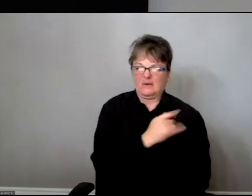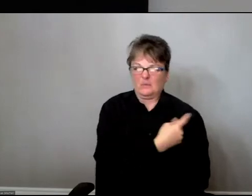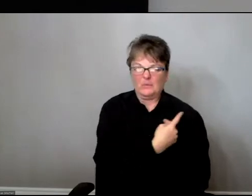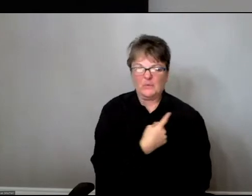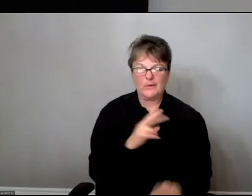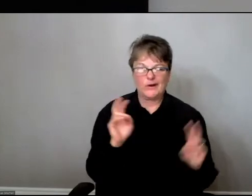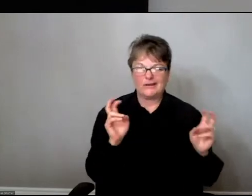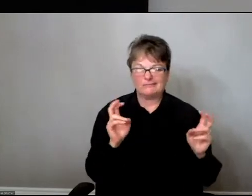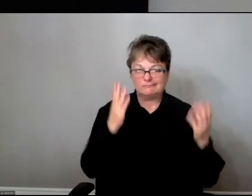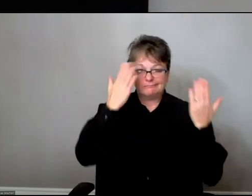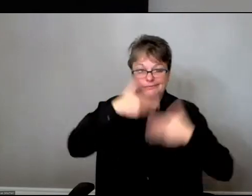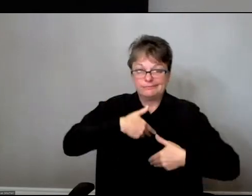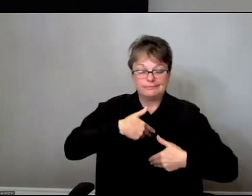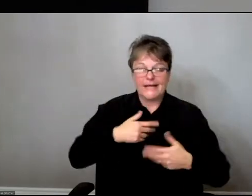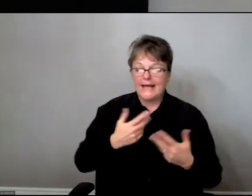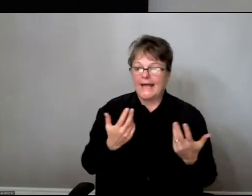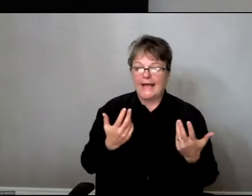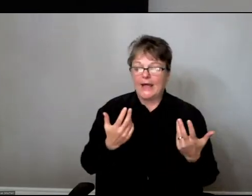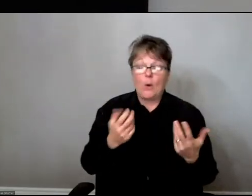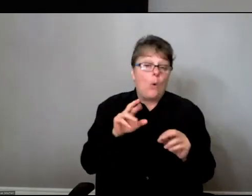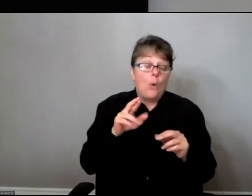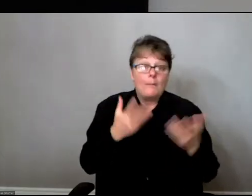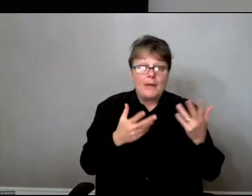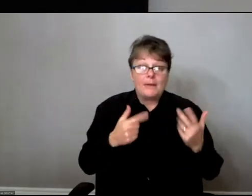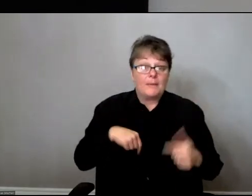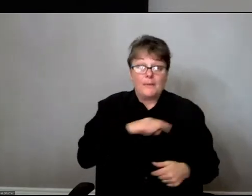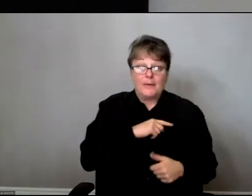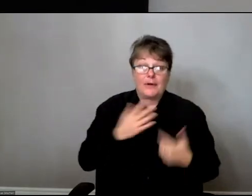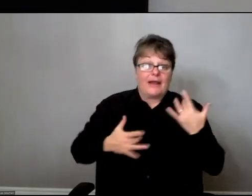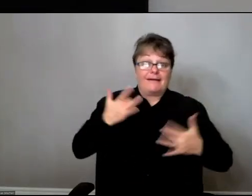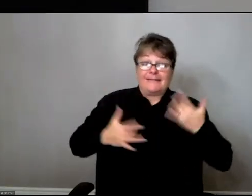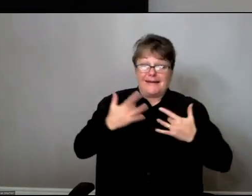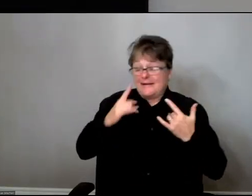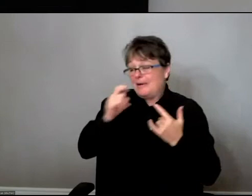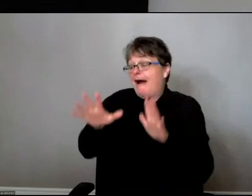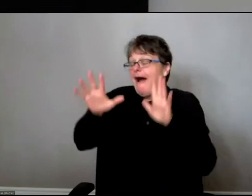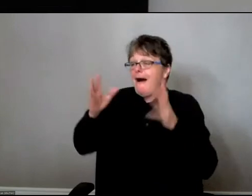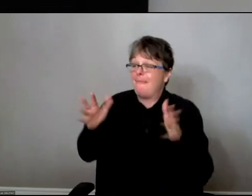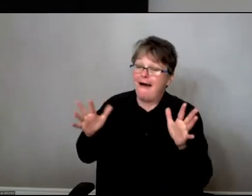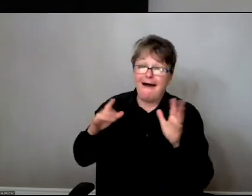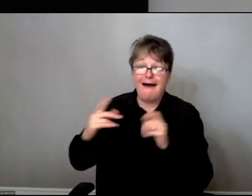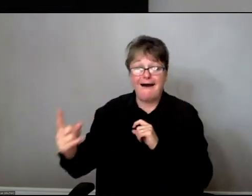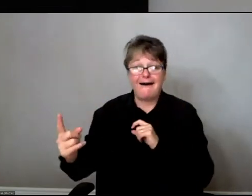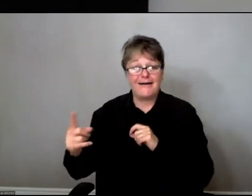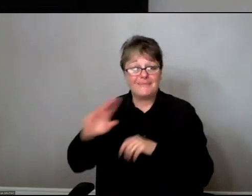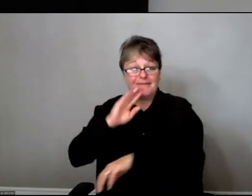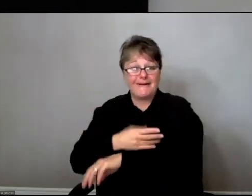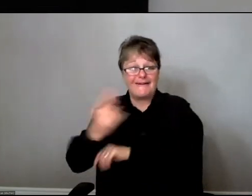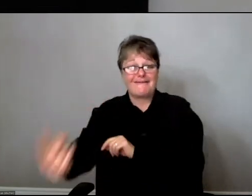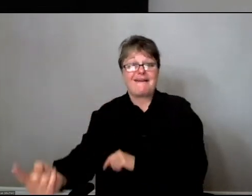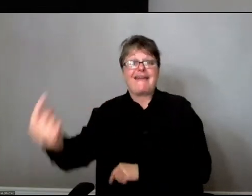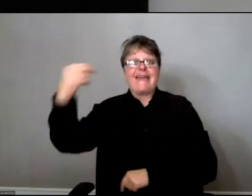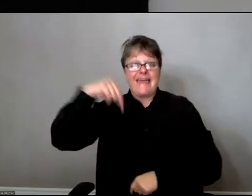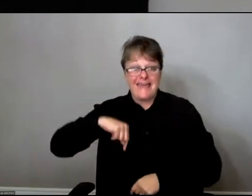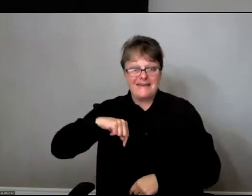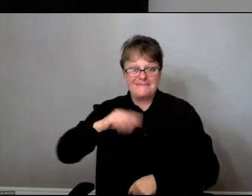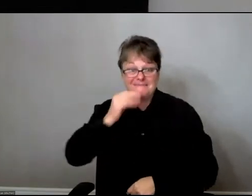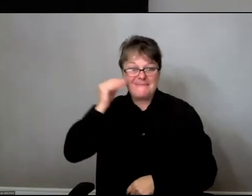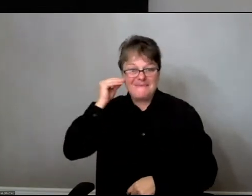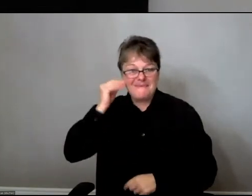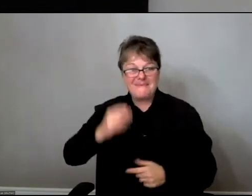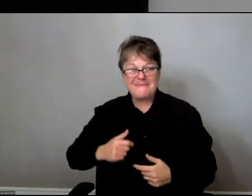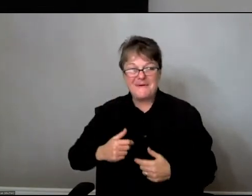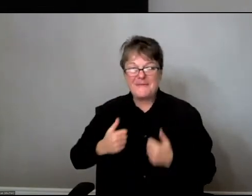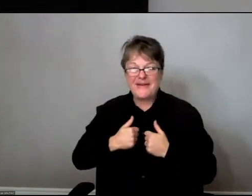or just too caught up in our happiness over Julianne being home. We thought this was all